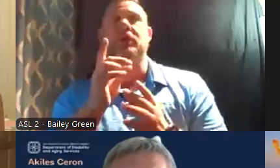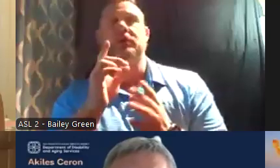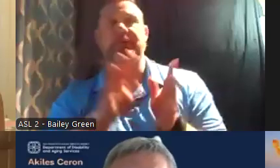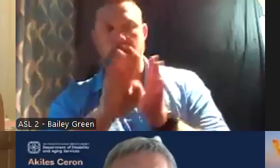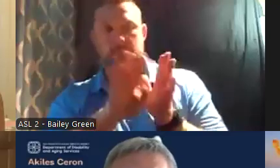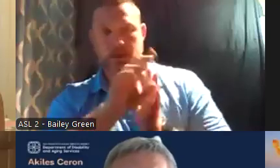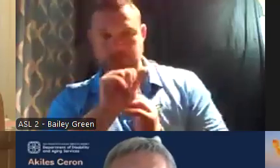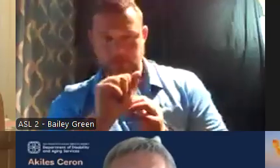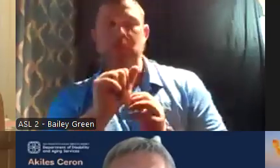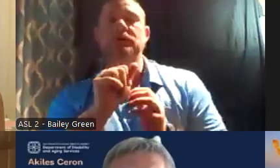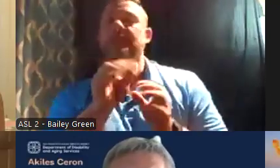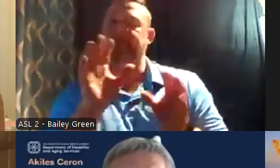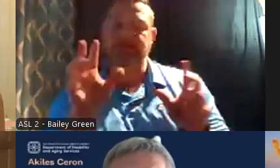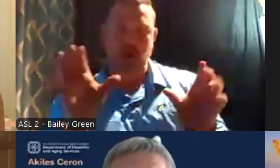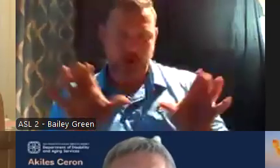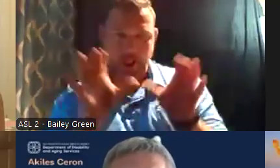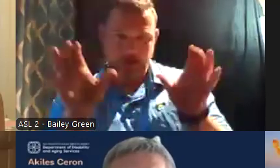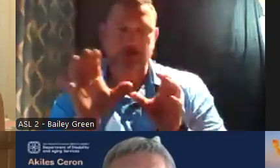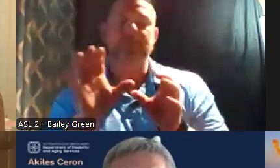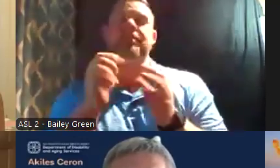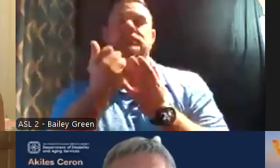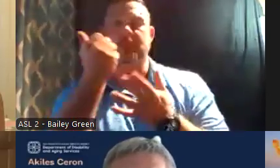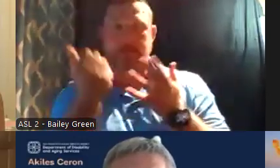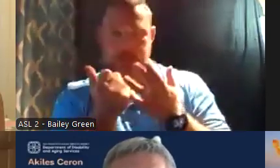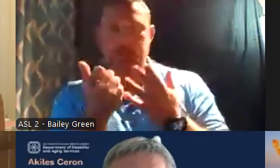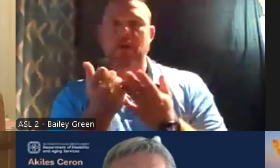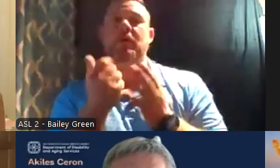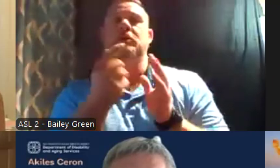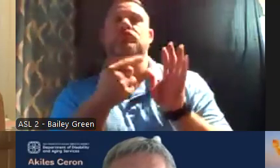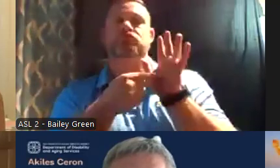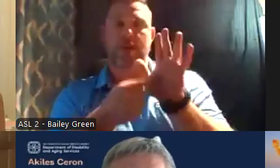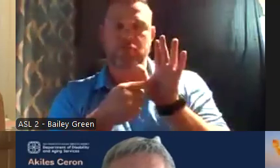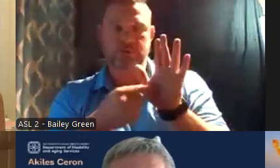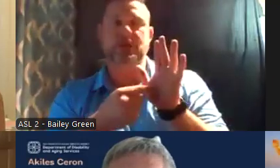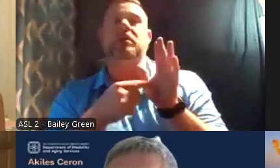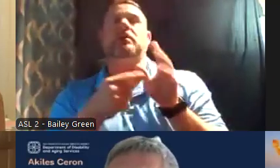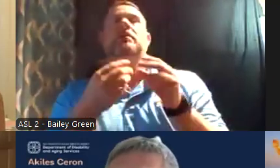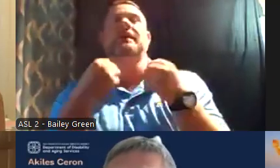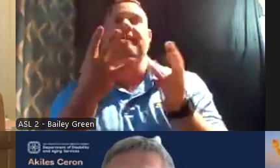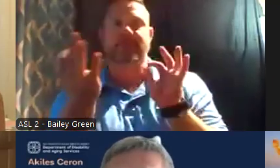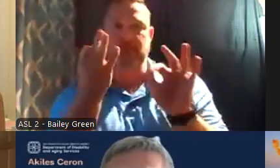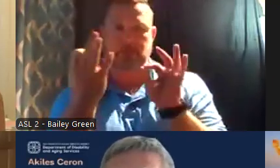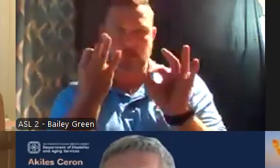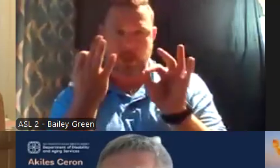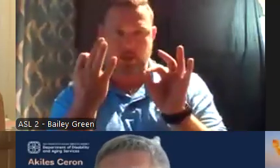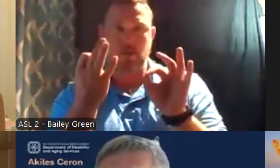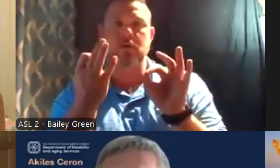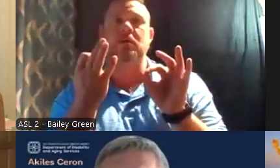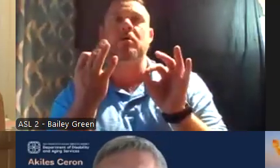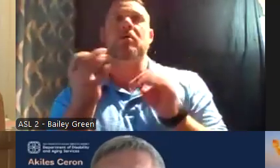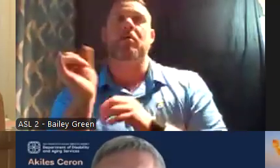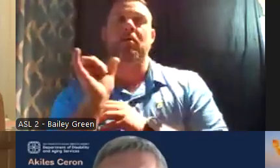been so active in the conservatorship subcommittee and being there to represent and give that feedback.